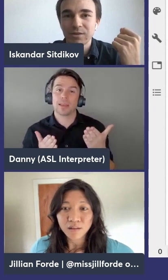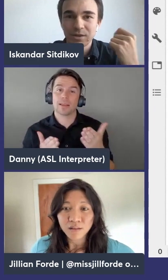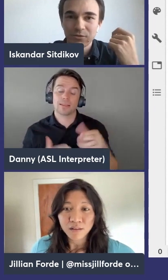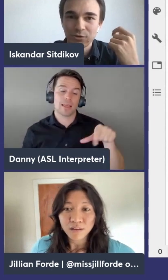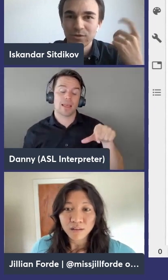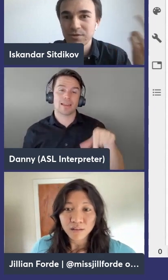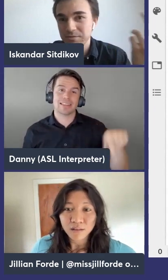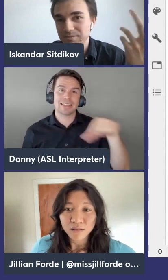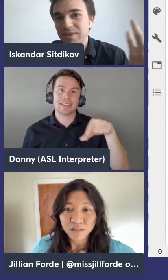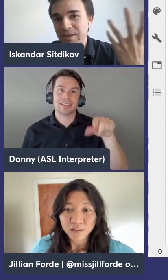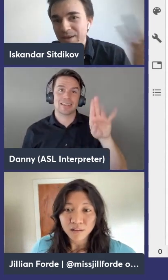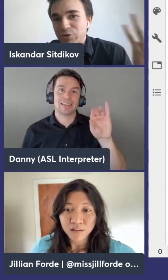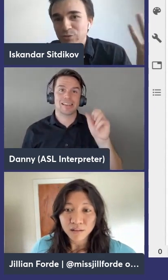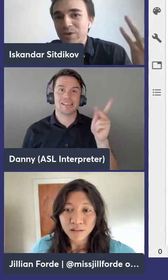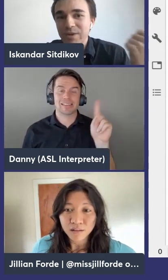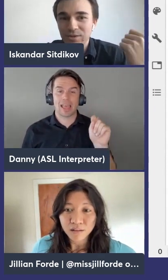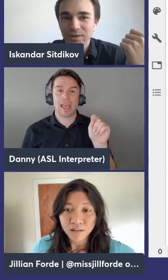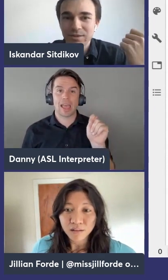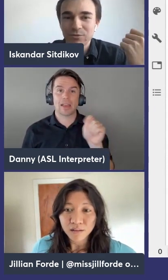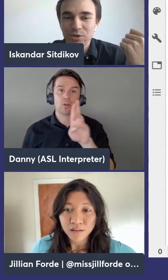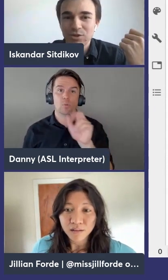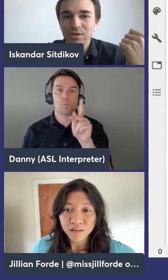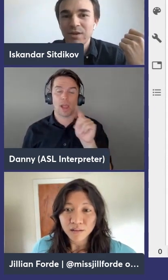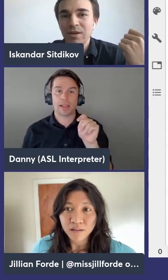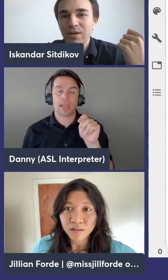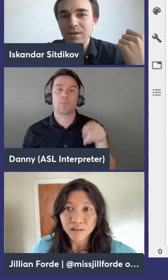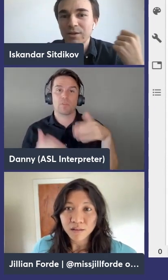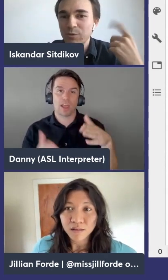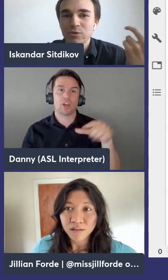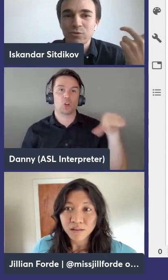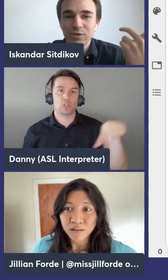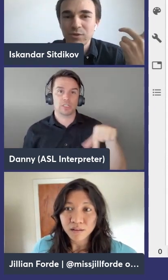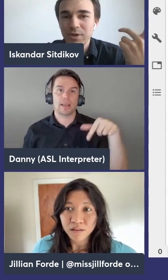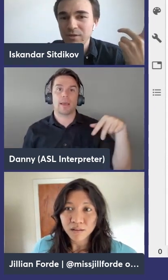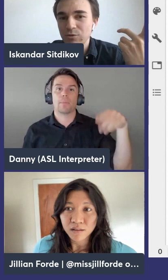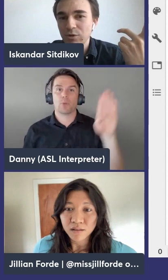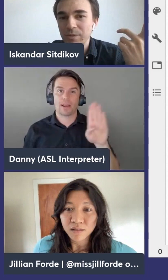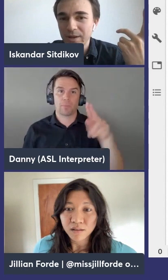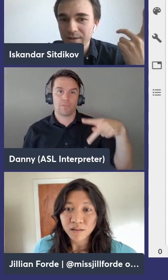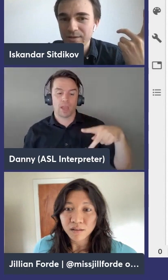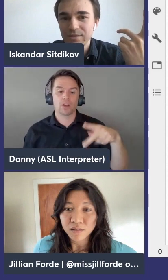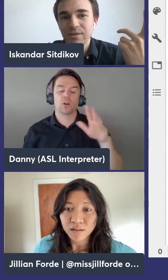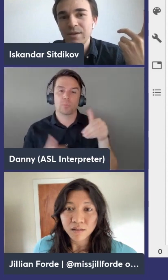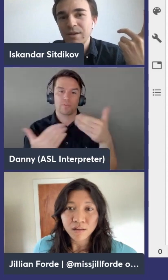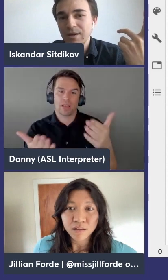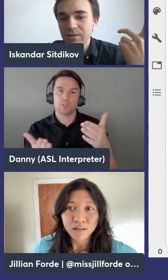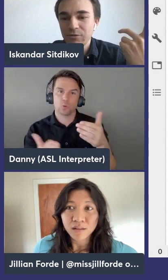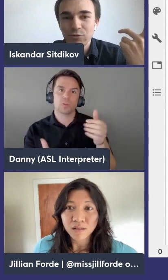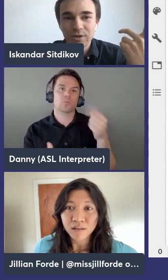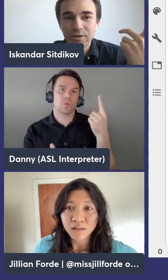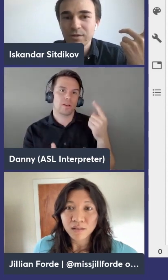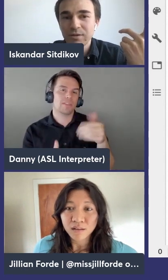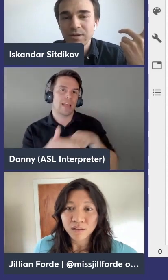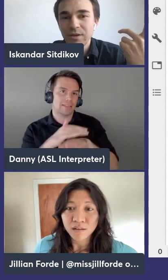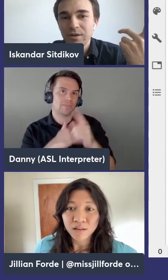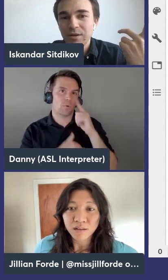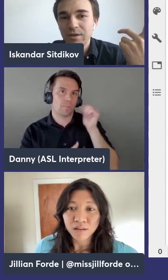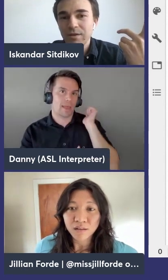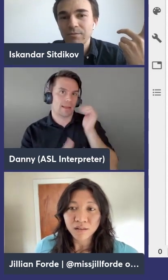Braket provider gives you is actual provider class, which exposes one of the methods called backends. And if you